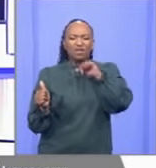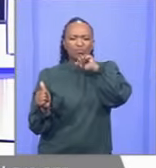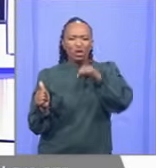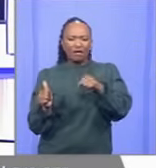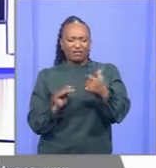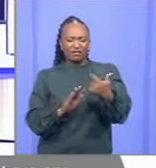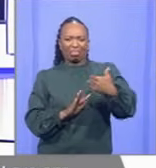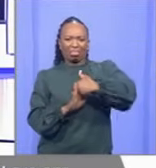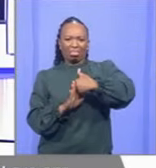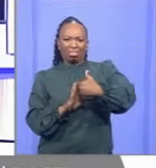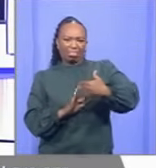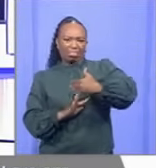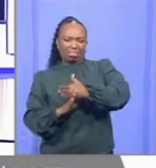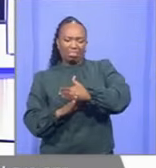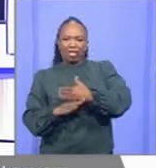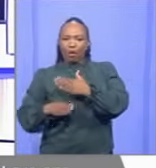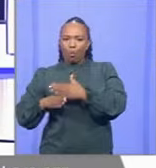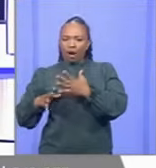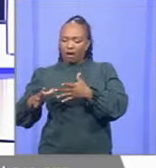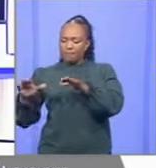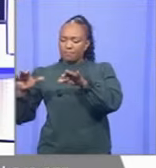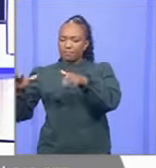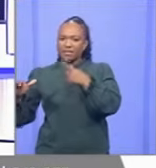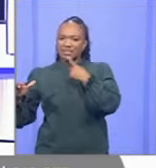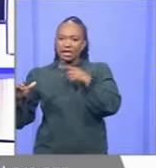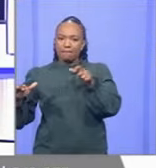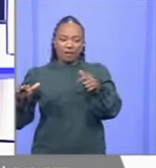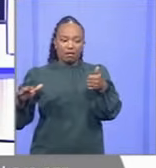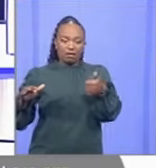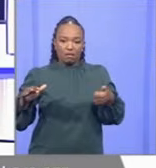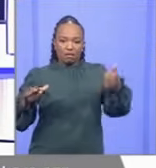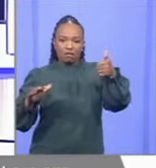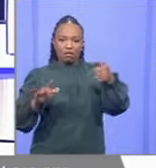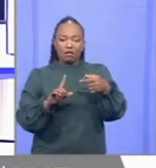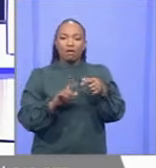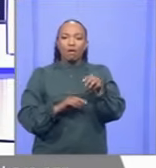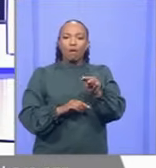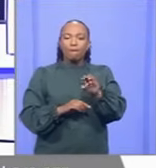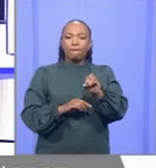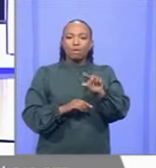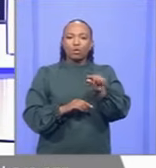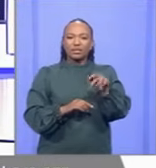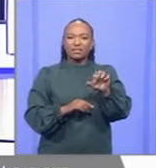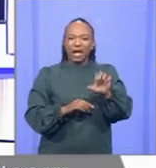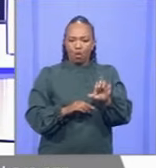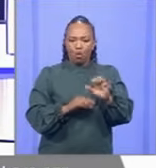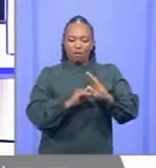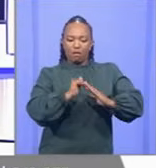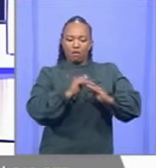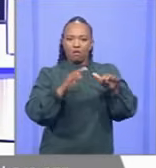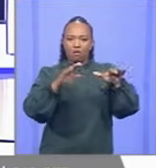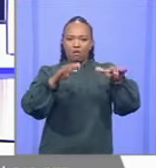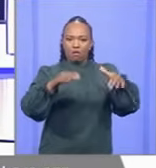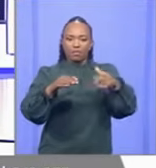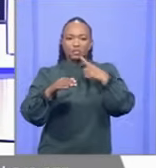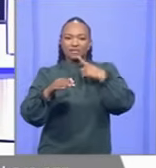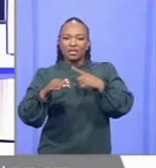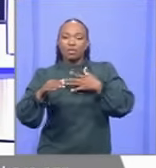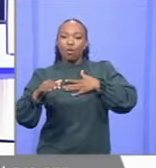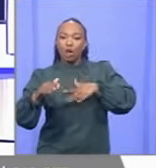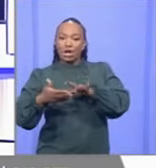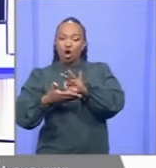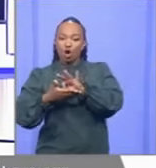bašomi. Bašomi bao ba re mong kontraka mogolo e le go Motheo Construction Group o nyaka gore dikontraka tša bašomi